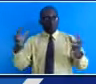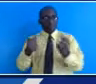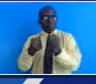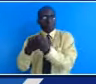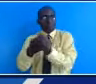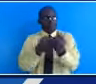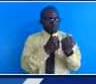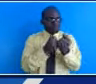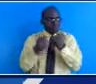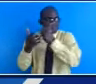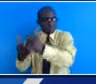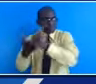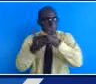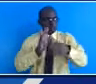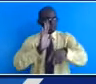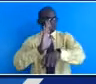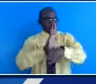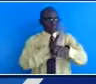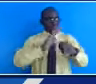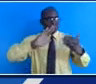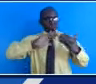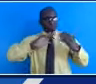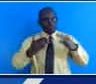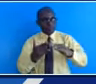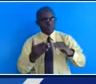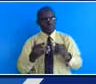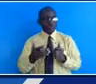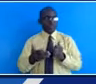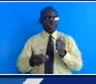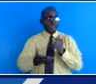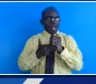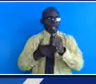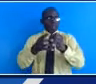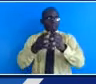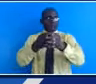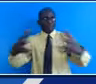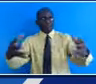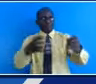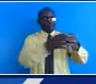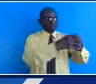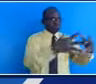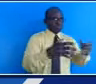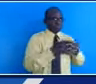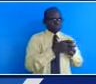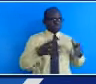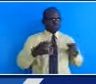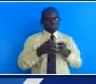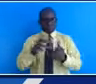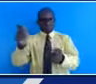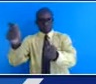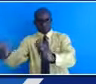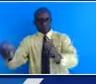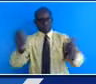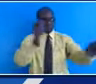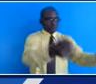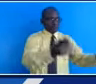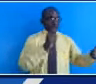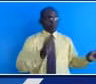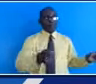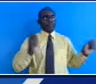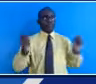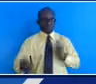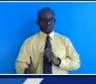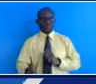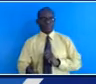different permutations, large businesses, small businesses, each different industry segment. We have agreed on issues. We've disagreed